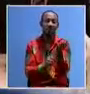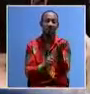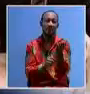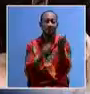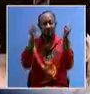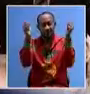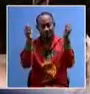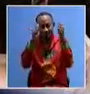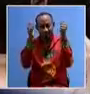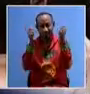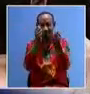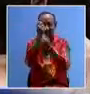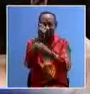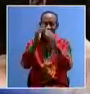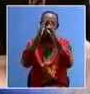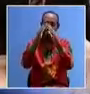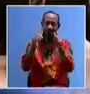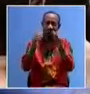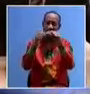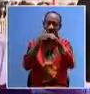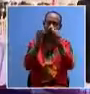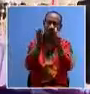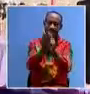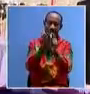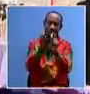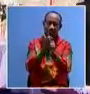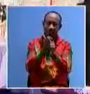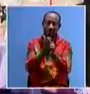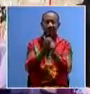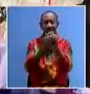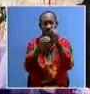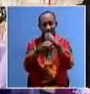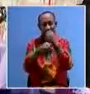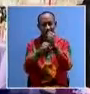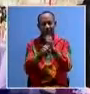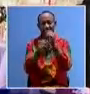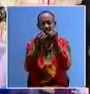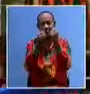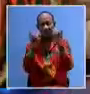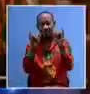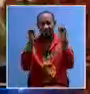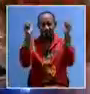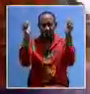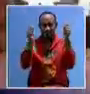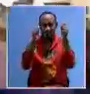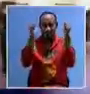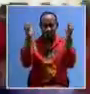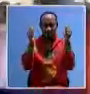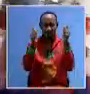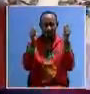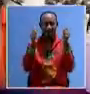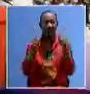ceremony at State House in Lusaka to mark Zambia's 57th independence anniversary.